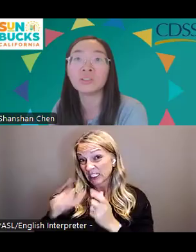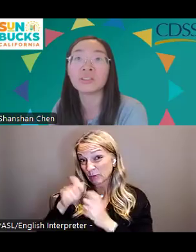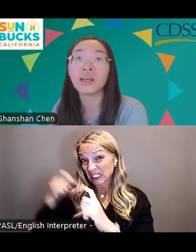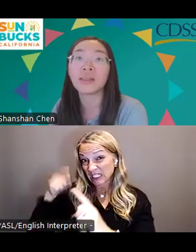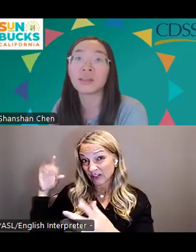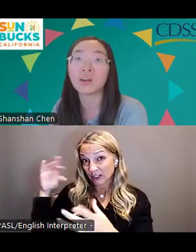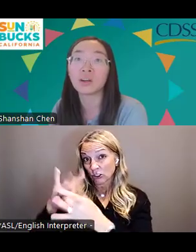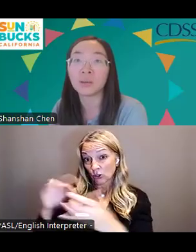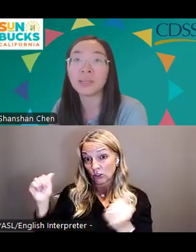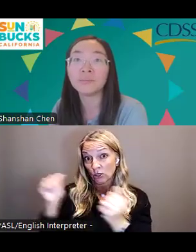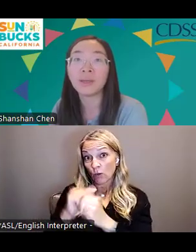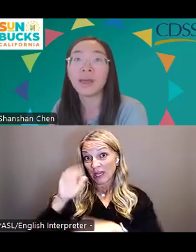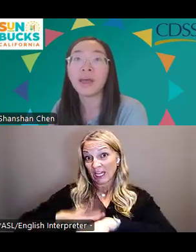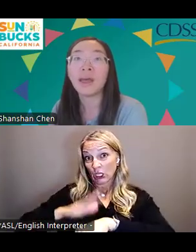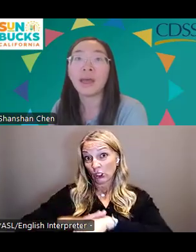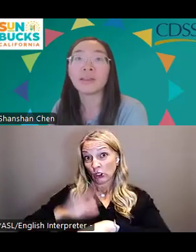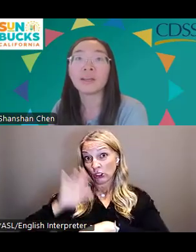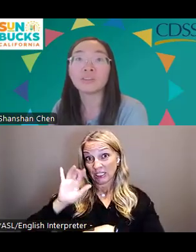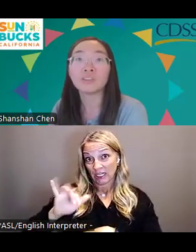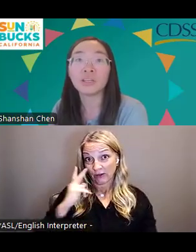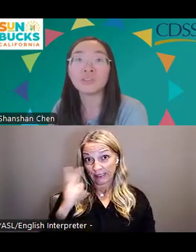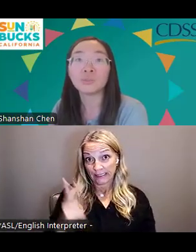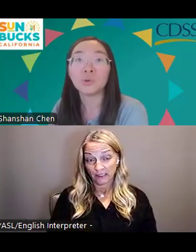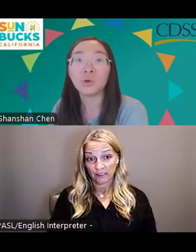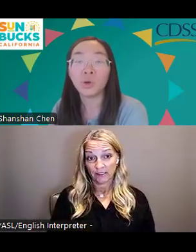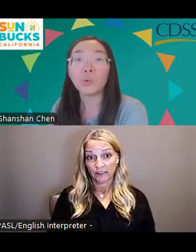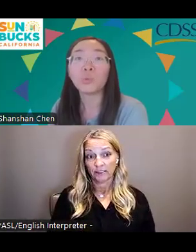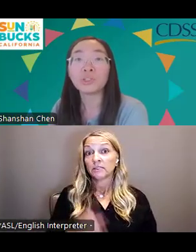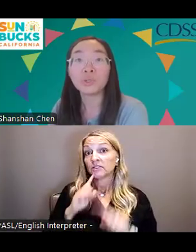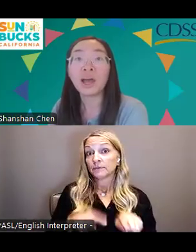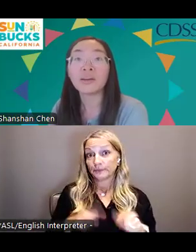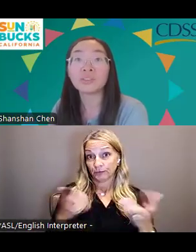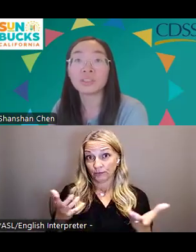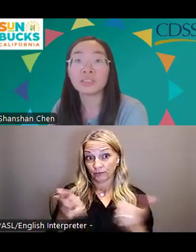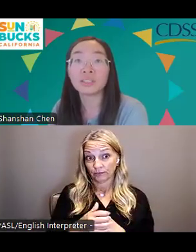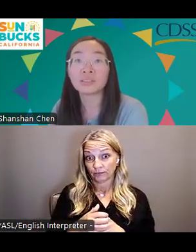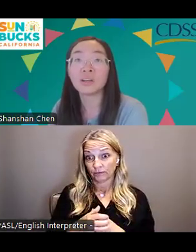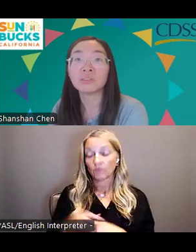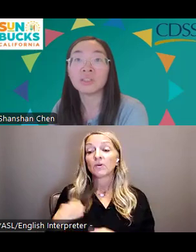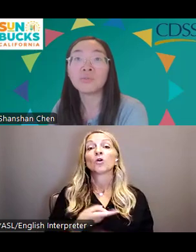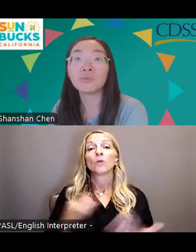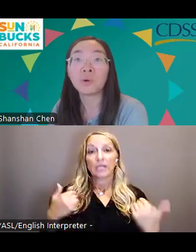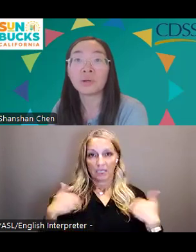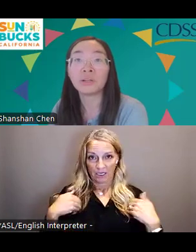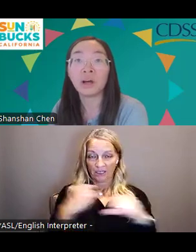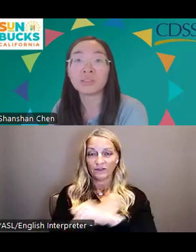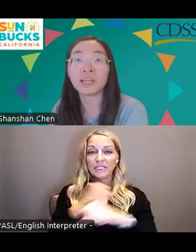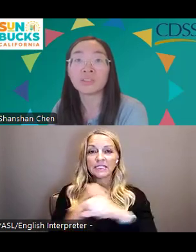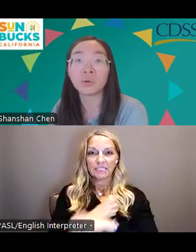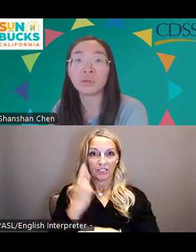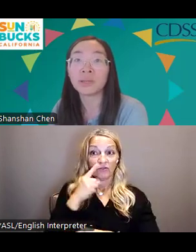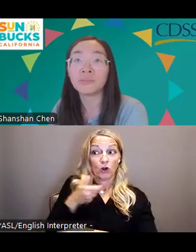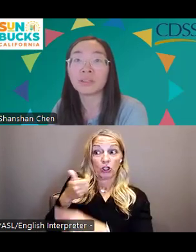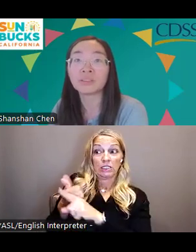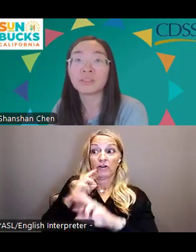the alerts that they are coming? And the answer is, we do have statistics on self-reported lost